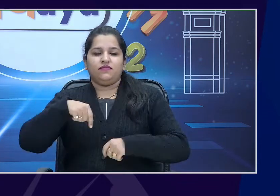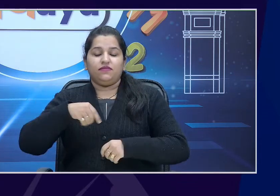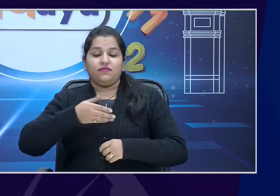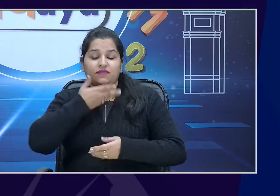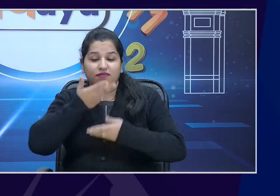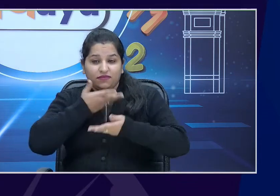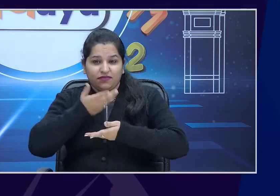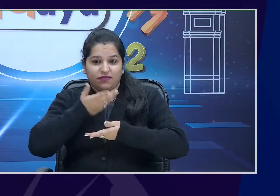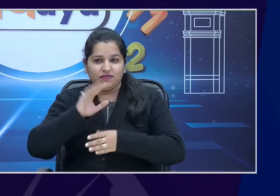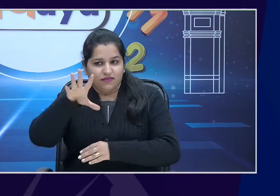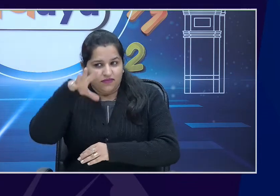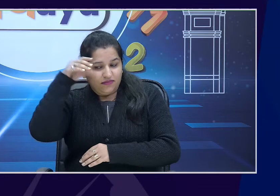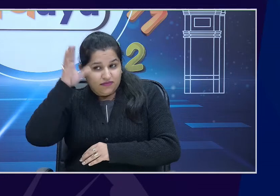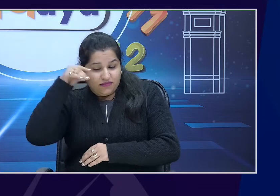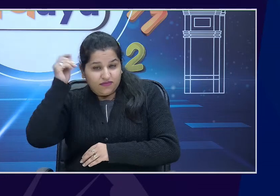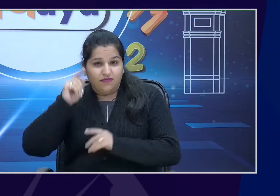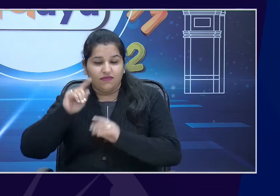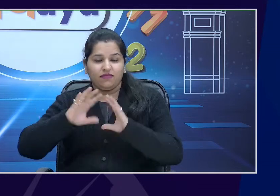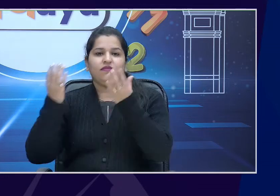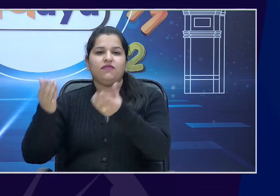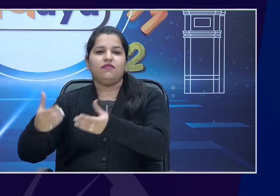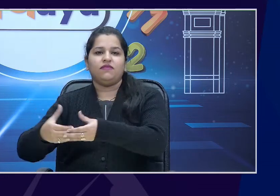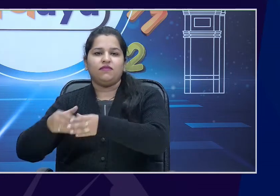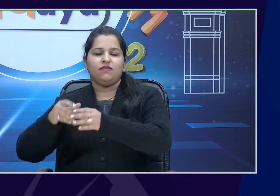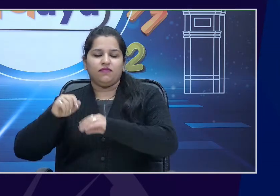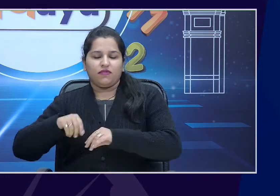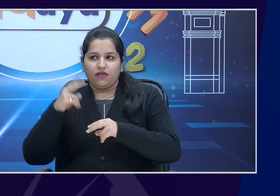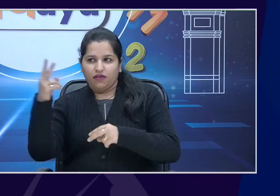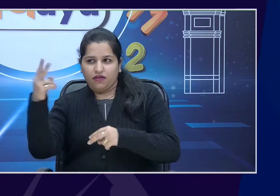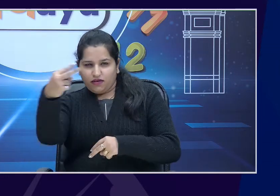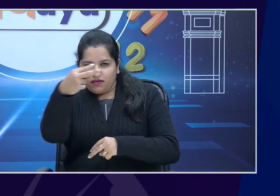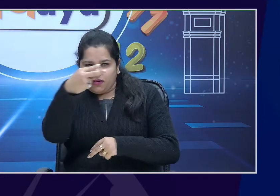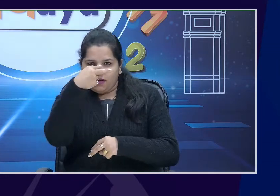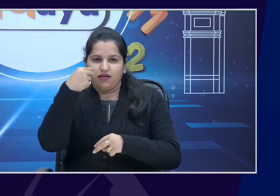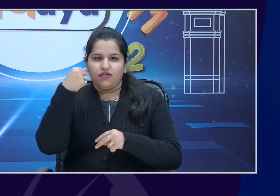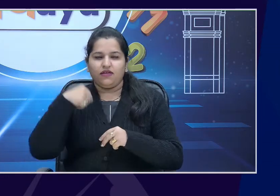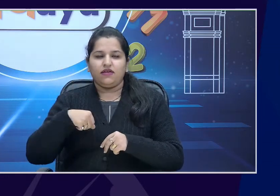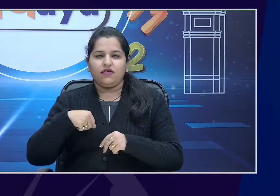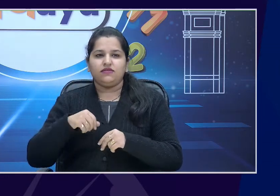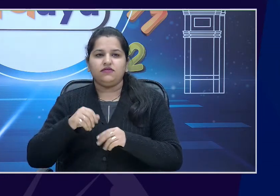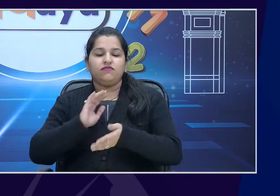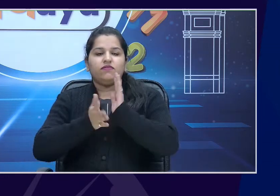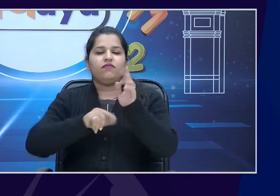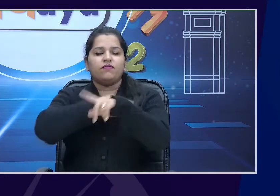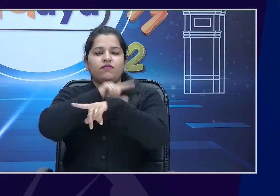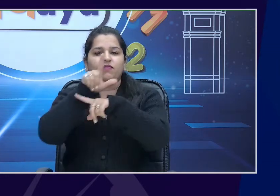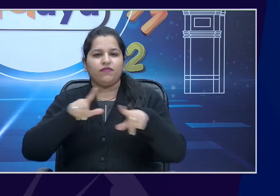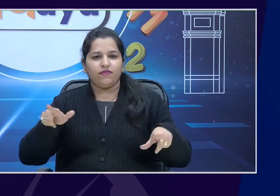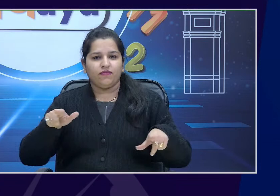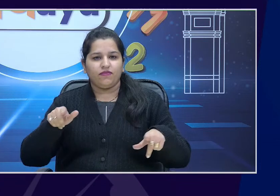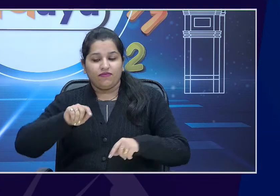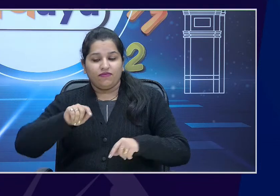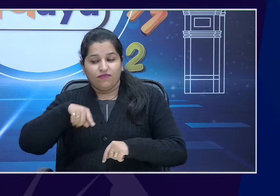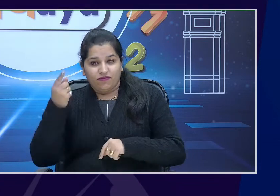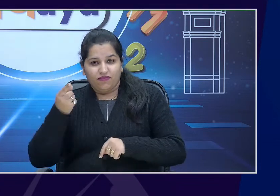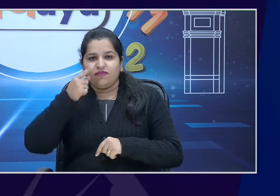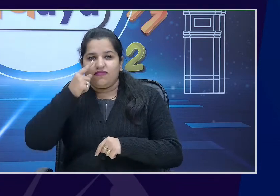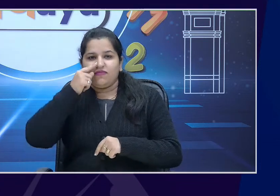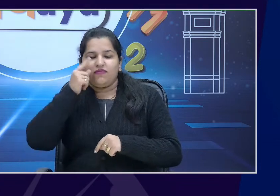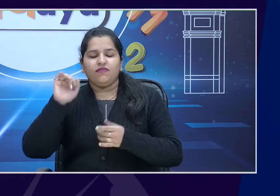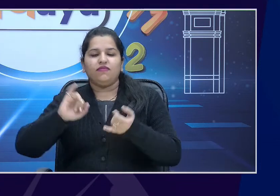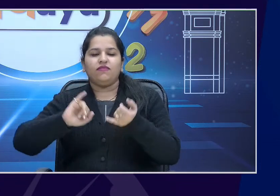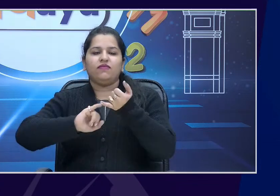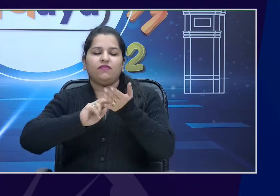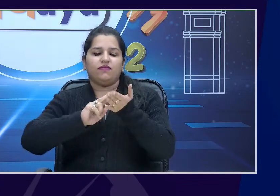for Inclusive Classrooms. You can see on your television screen a sign language interpreter. She is Miss